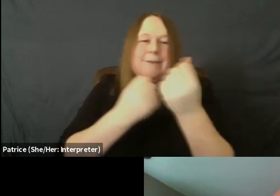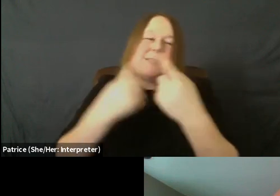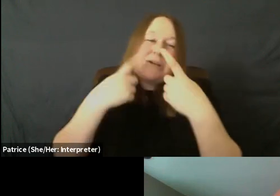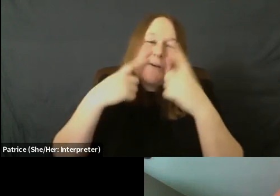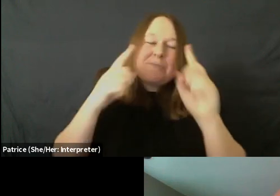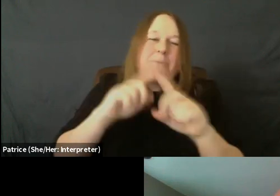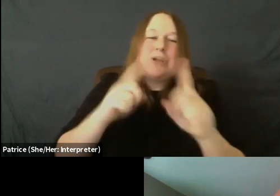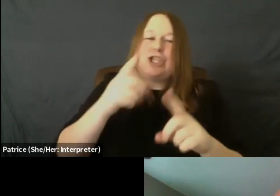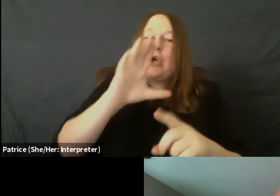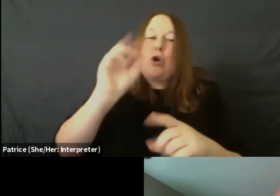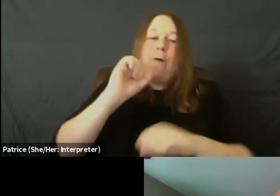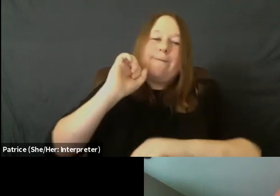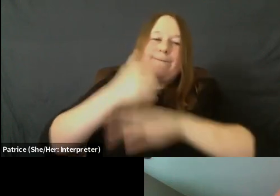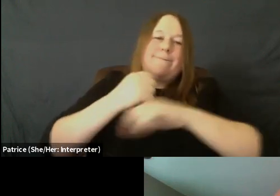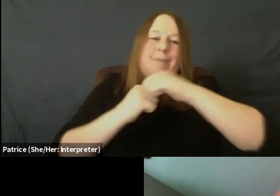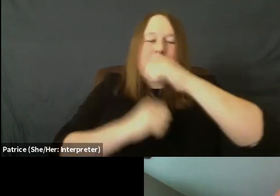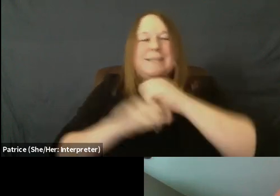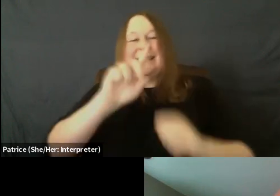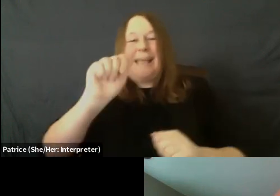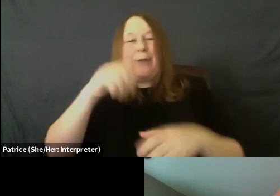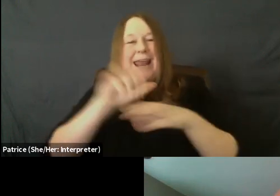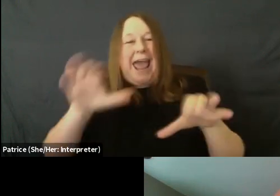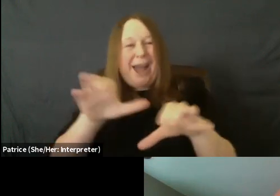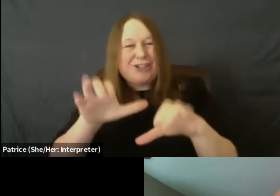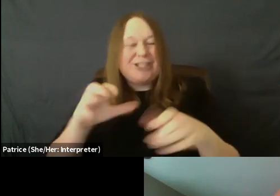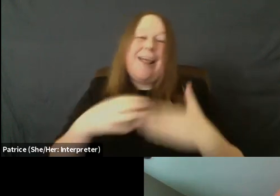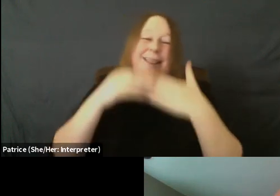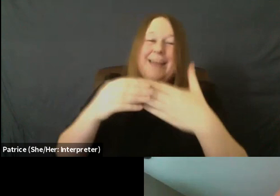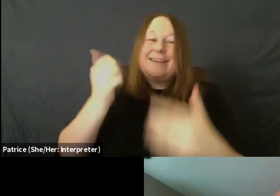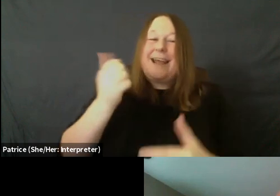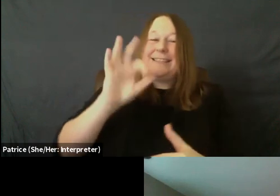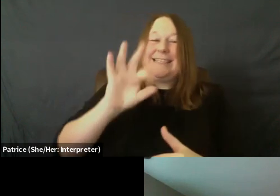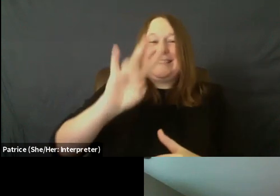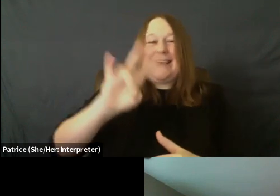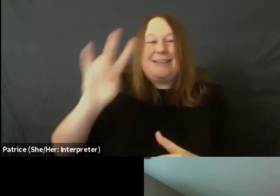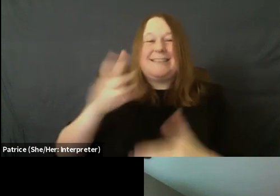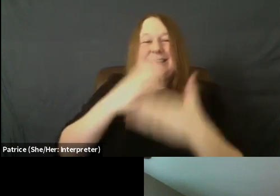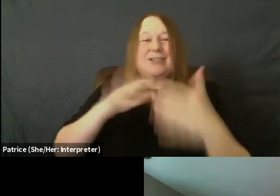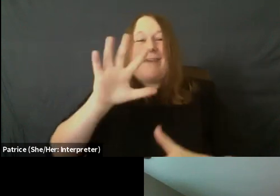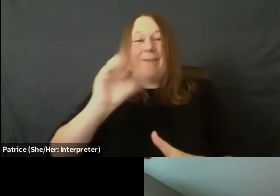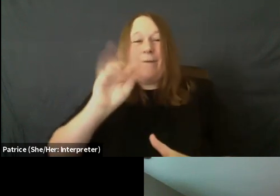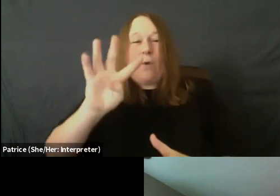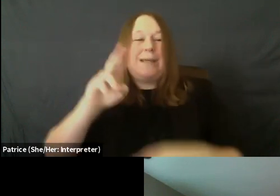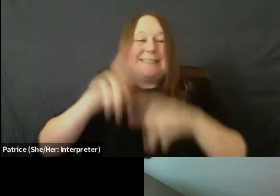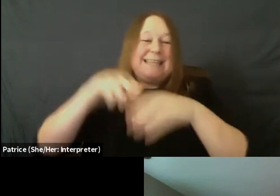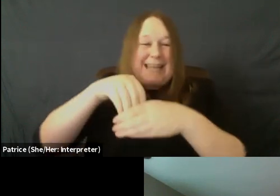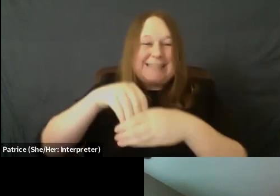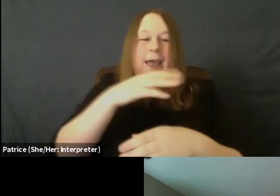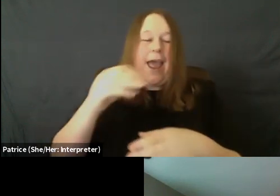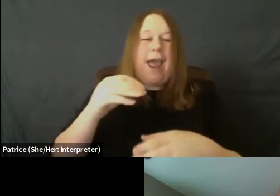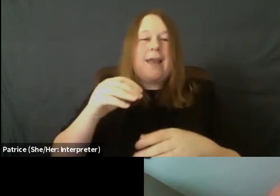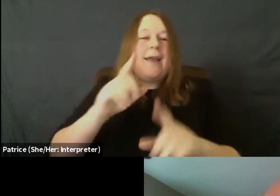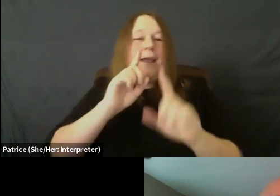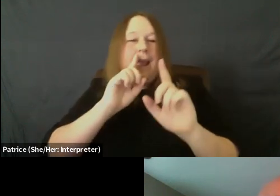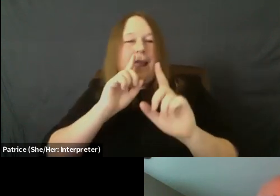she co-founded Disabled in Action, led the 1977 Section 504 sit-ins, and served